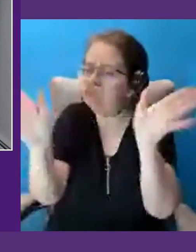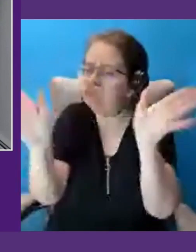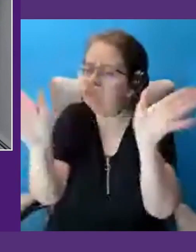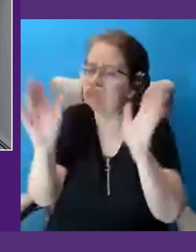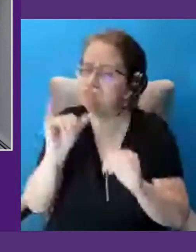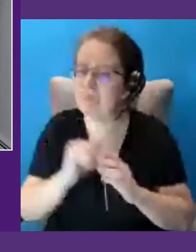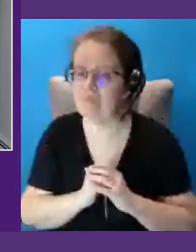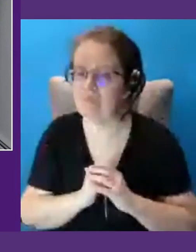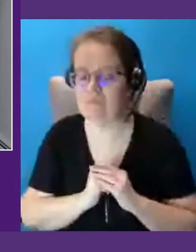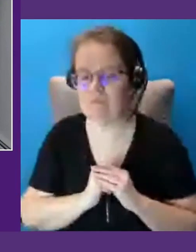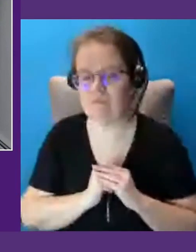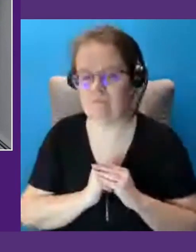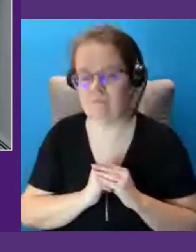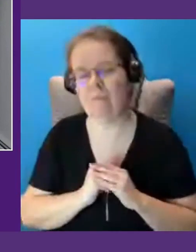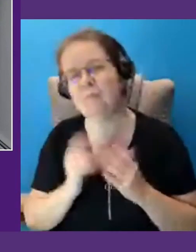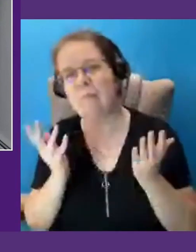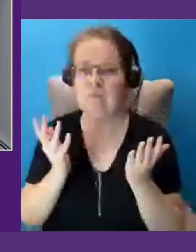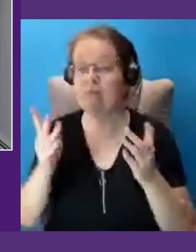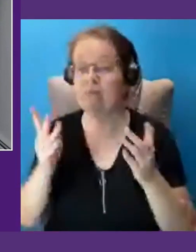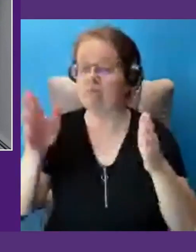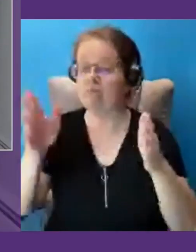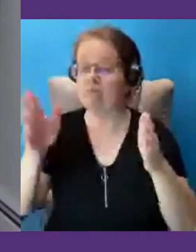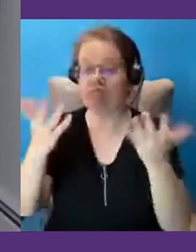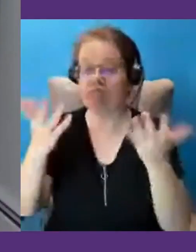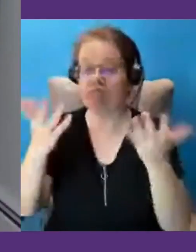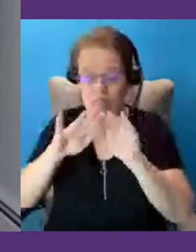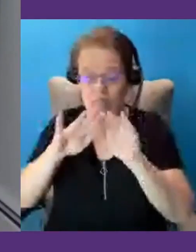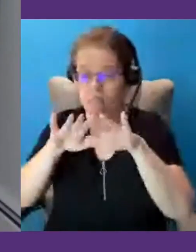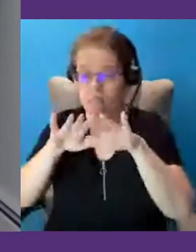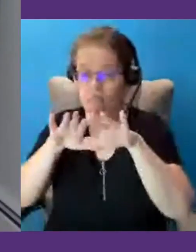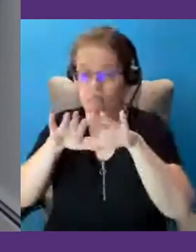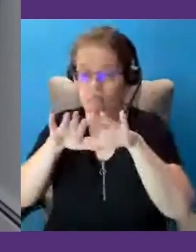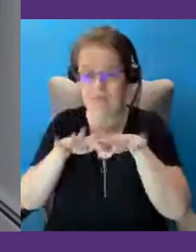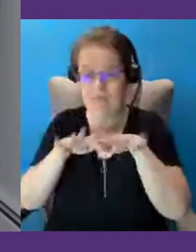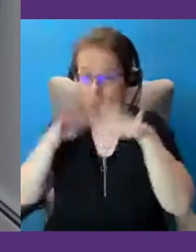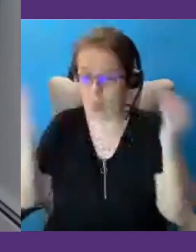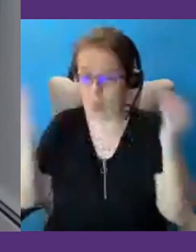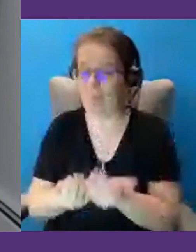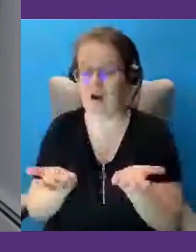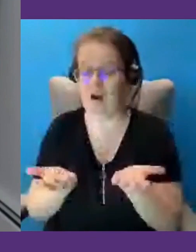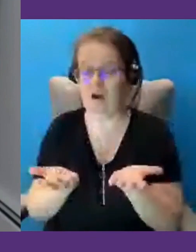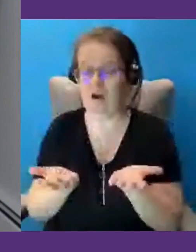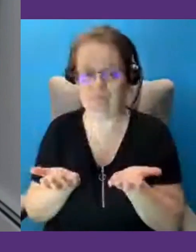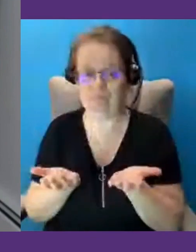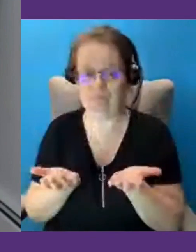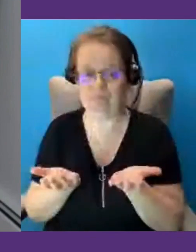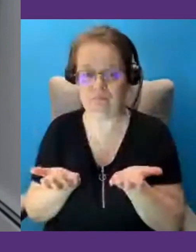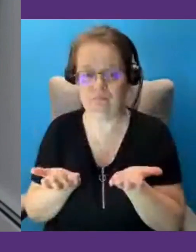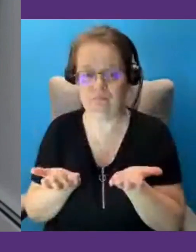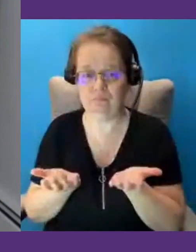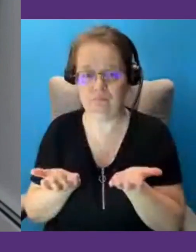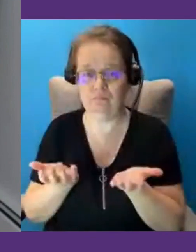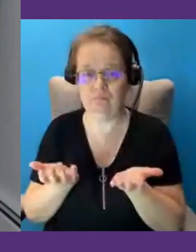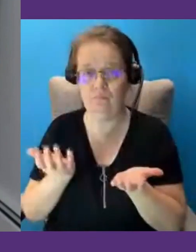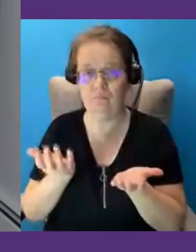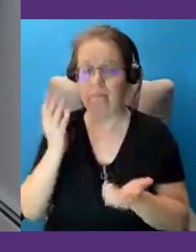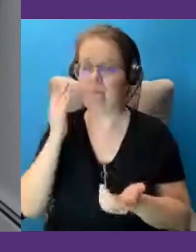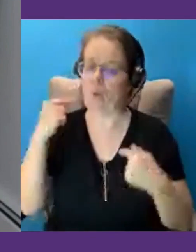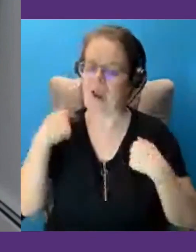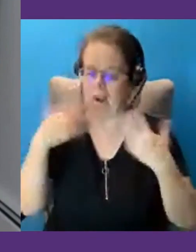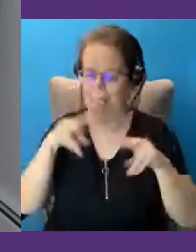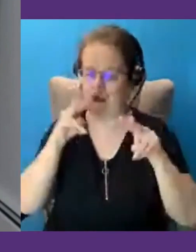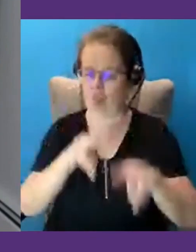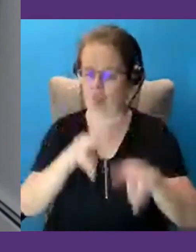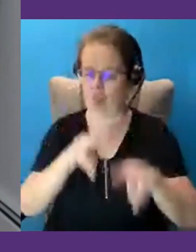it's all over. I mean, at this point, it's interesting when I sort of looked at it the other day.